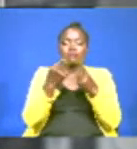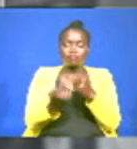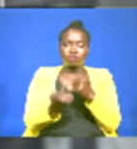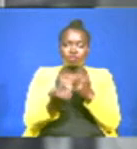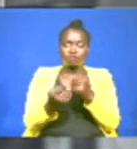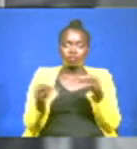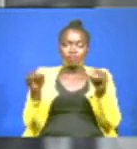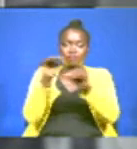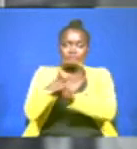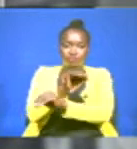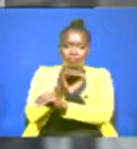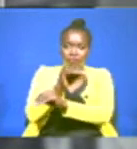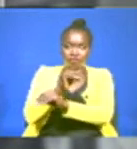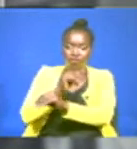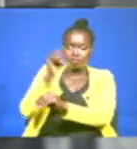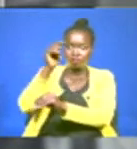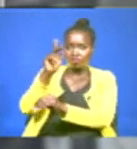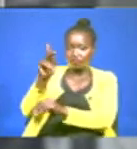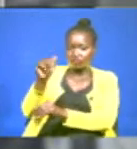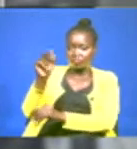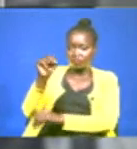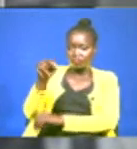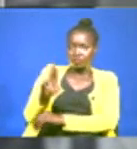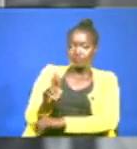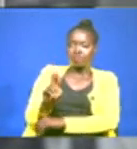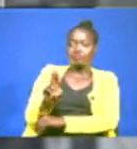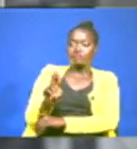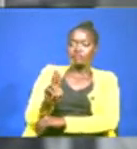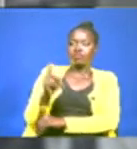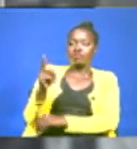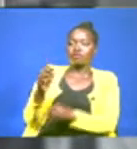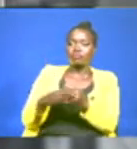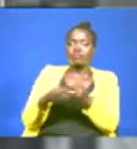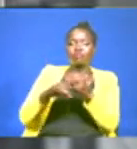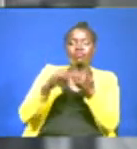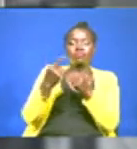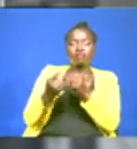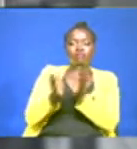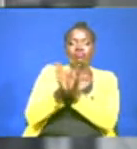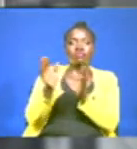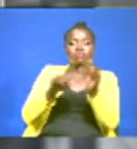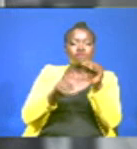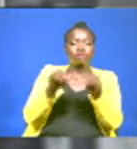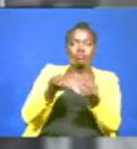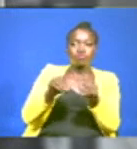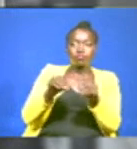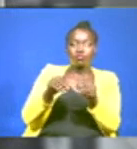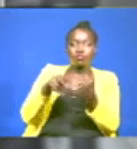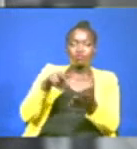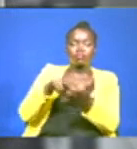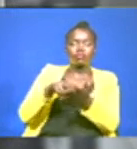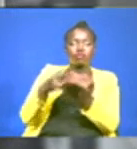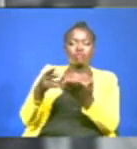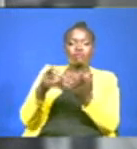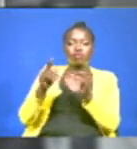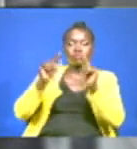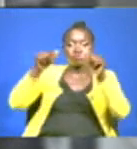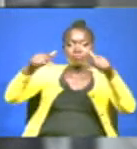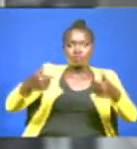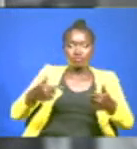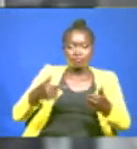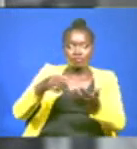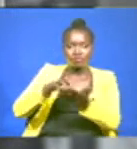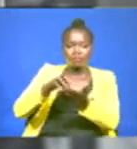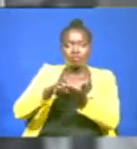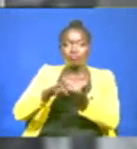over as president of KANU. In the 1961 general election, Gishuru stood for the Limuru seat rather than his